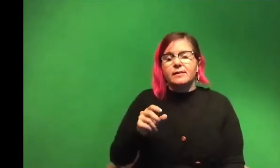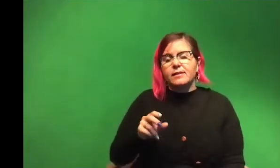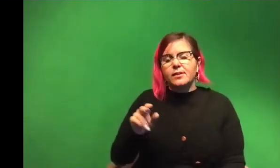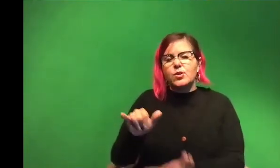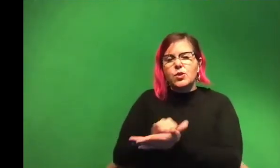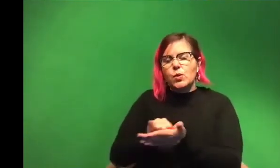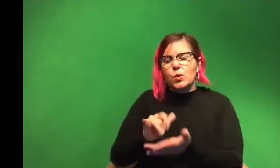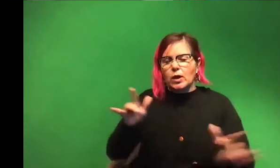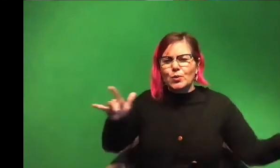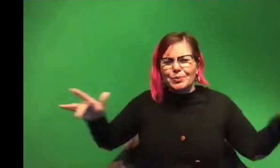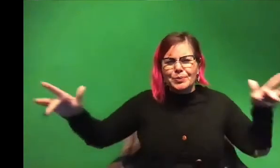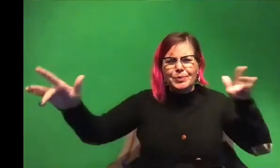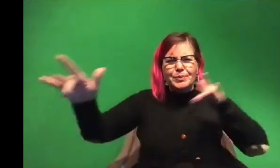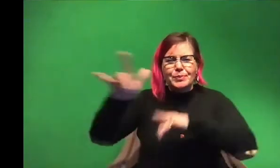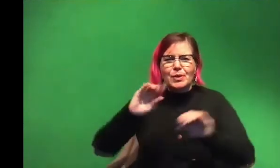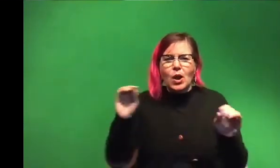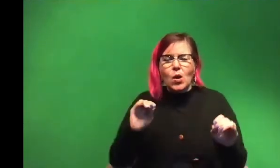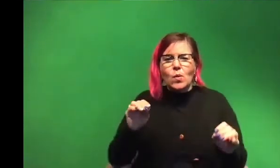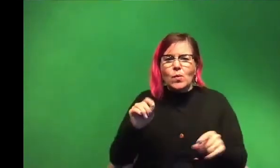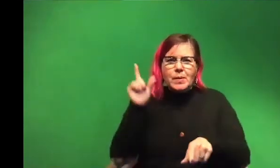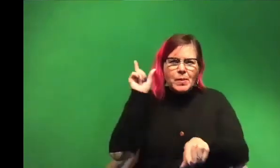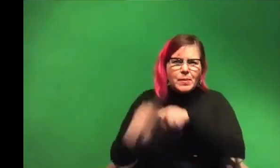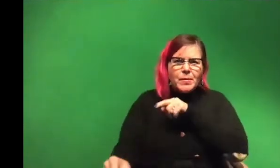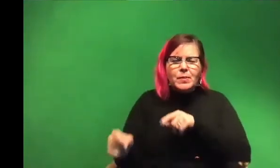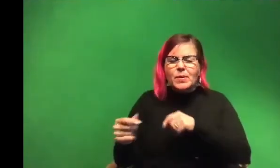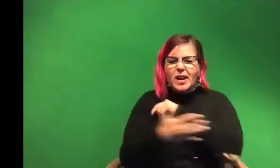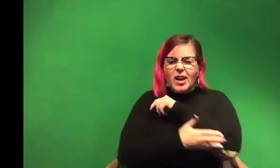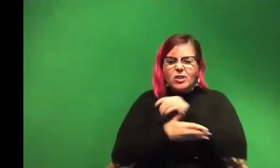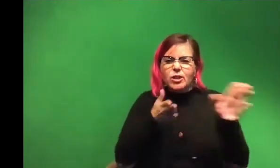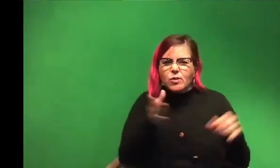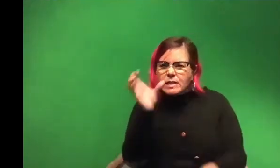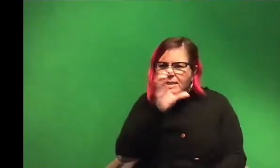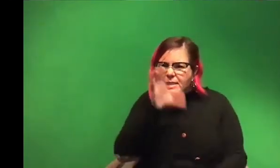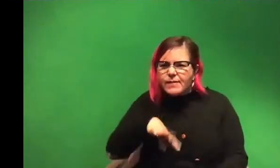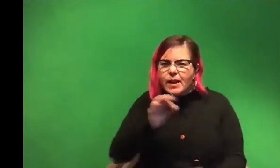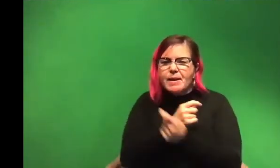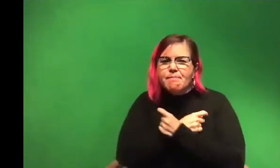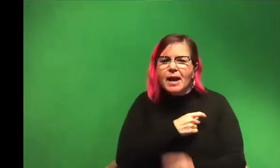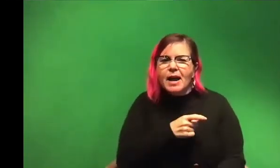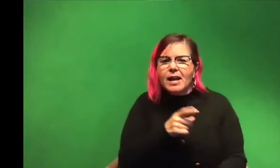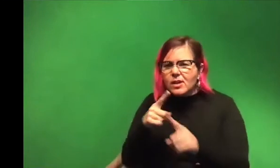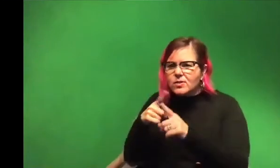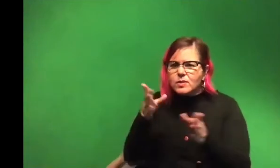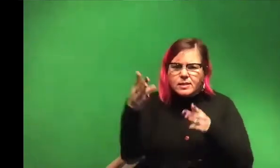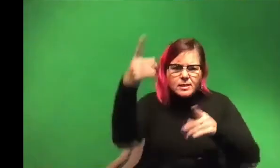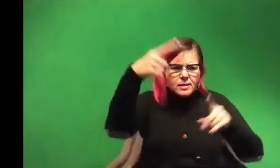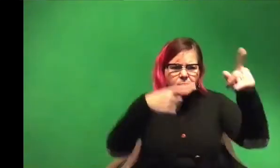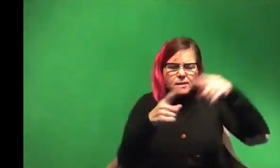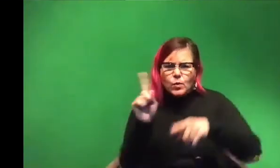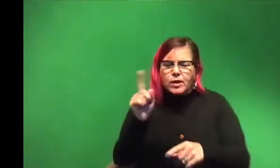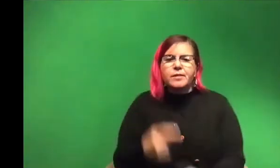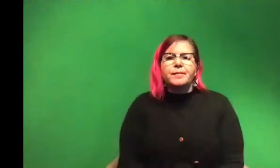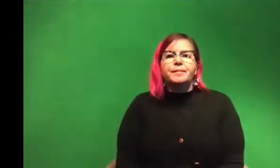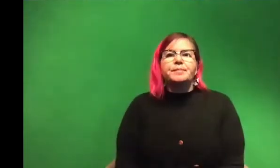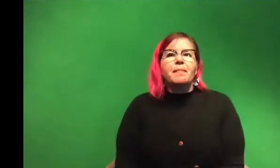of nowhere, like speeding down these country roads, trying to find the bat and like triangulating its position.